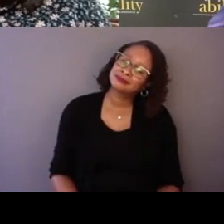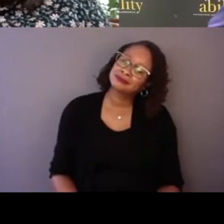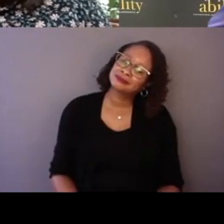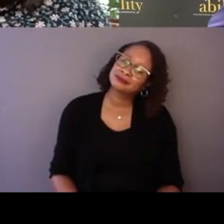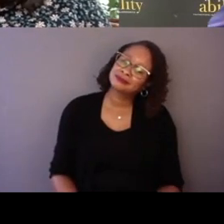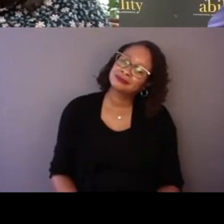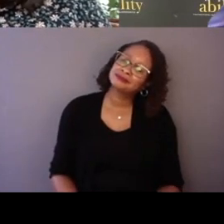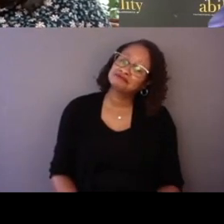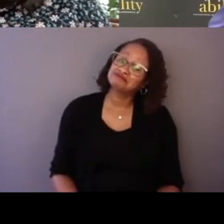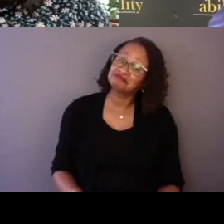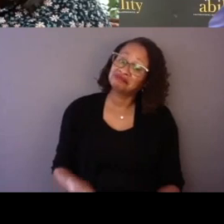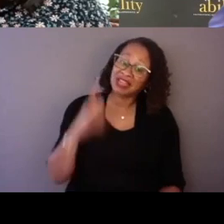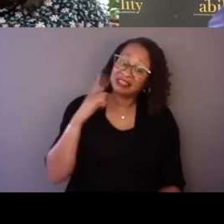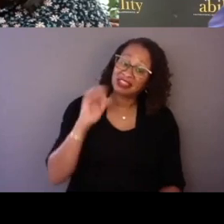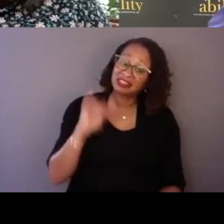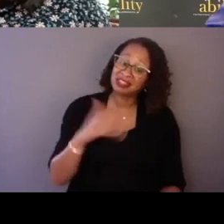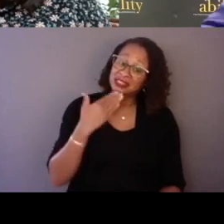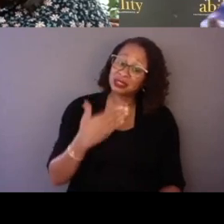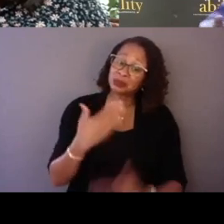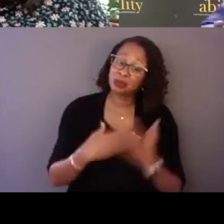the answer, especially the part about